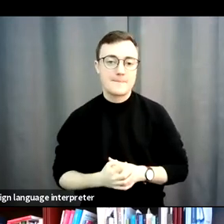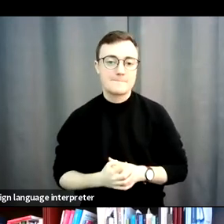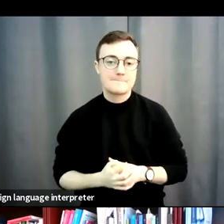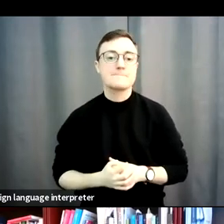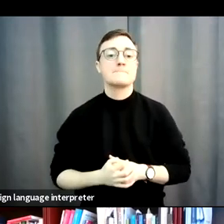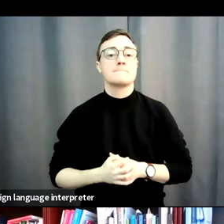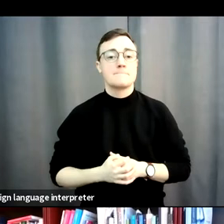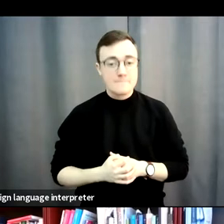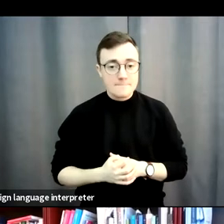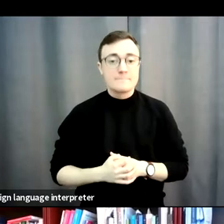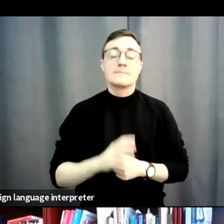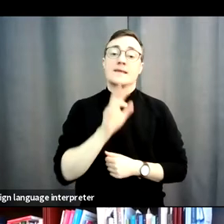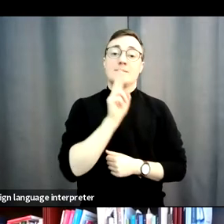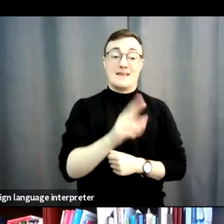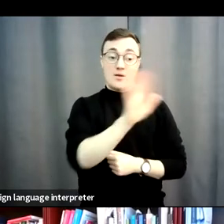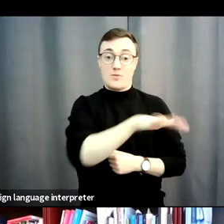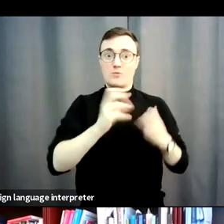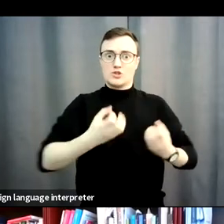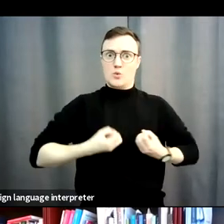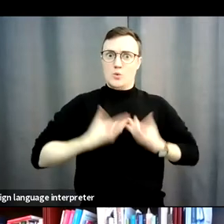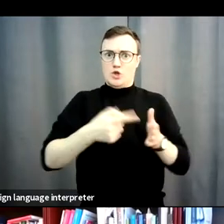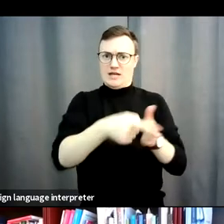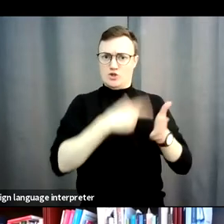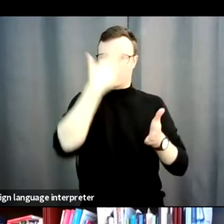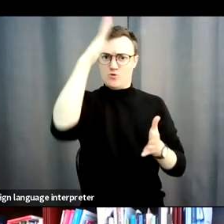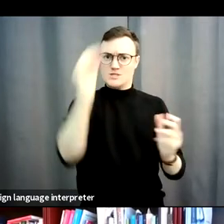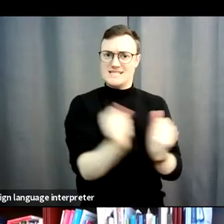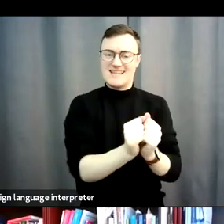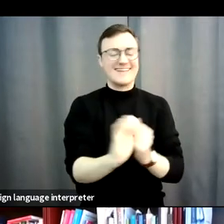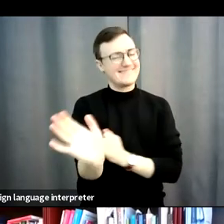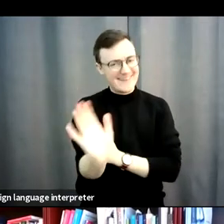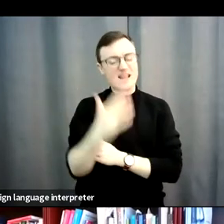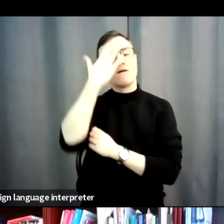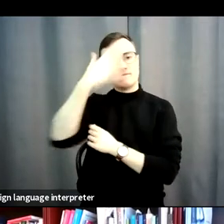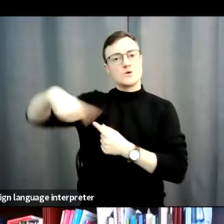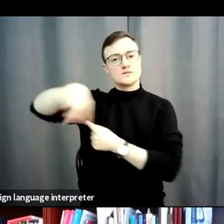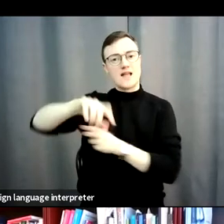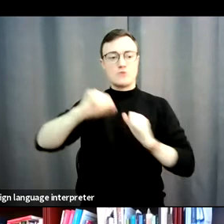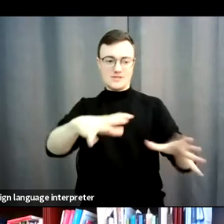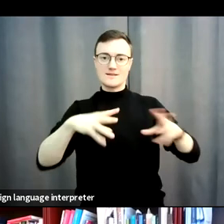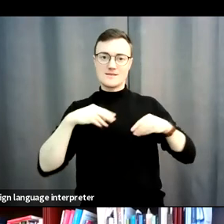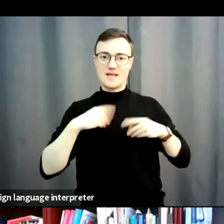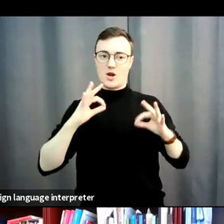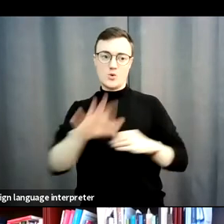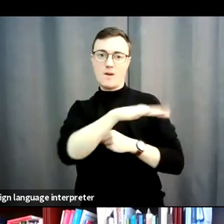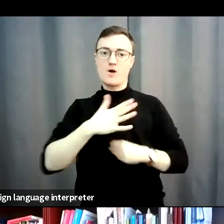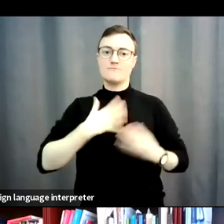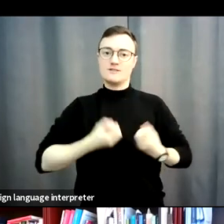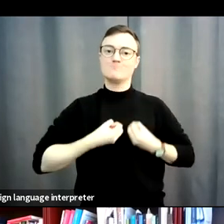There's no need for a child to do it in the adult way. Adults must accept various forms of children expressing their